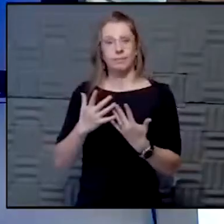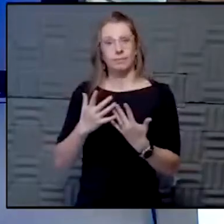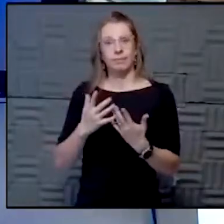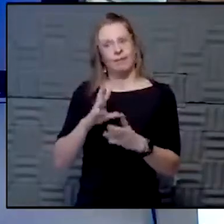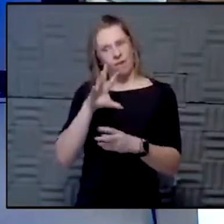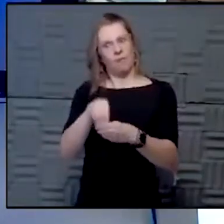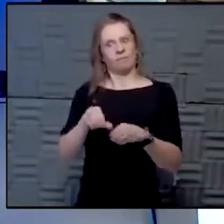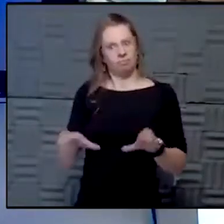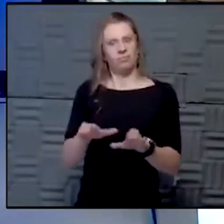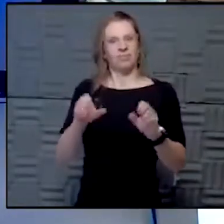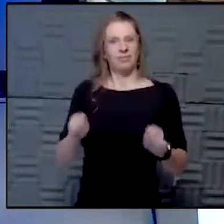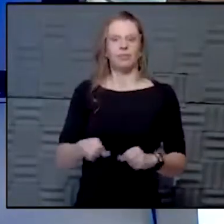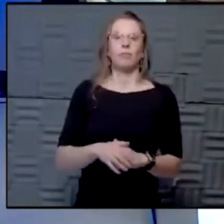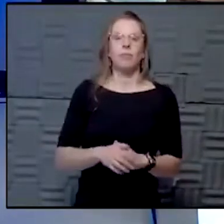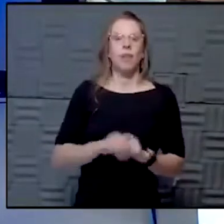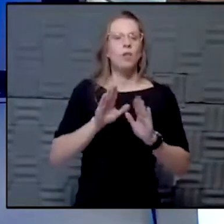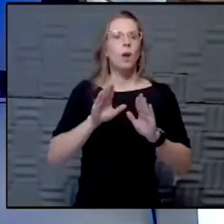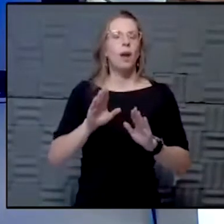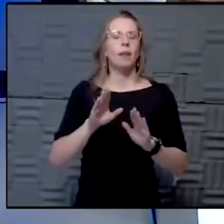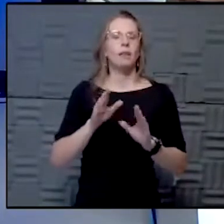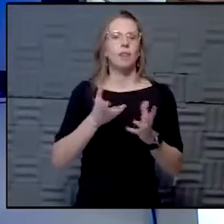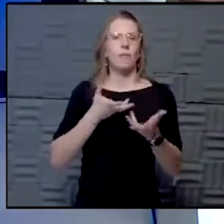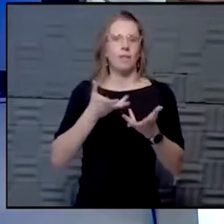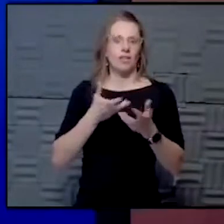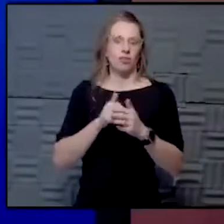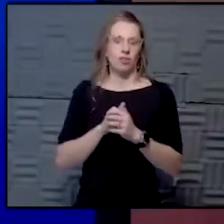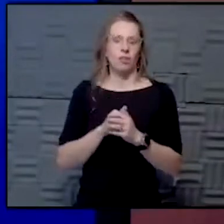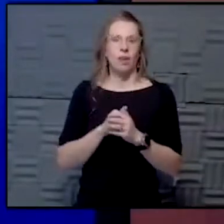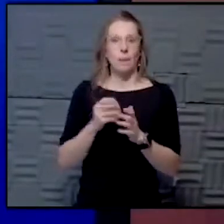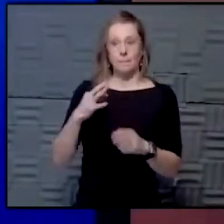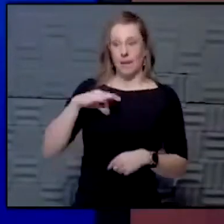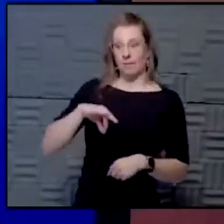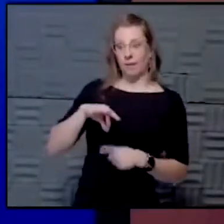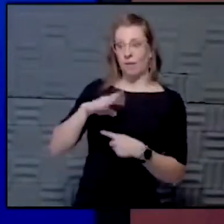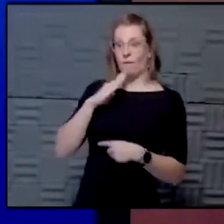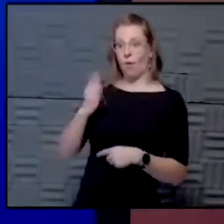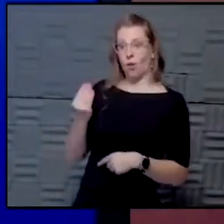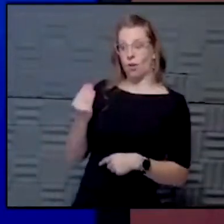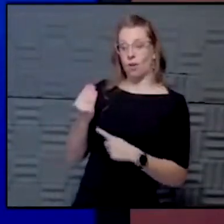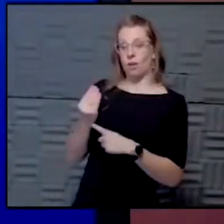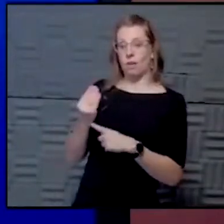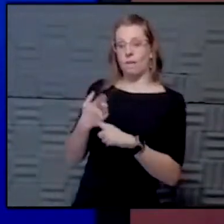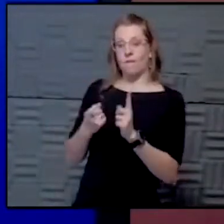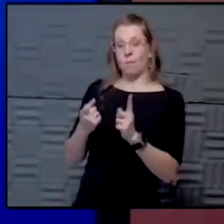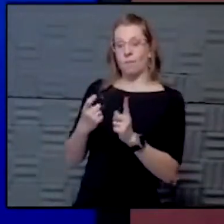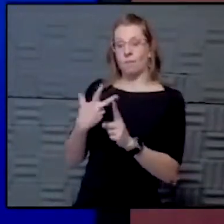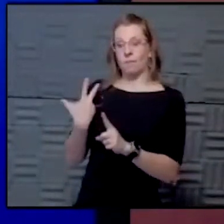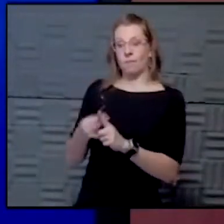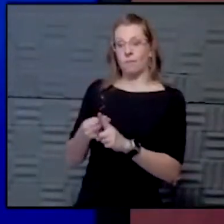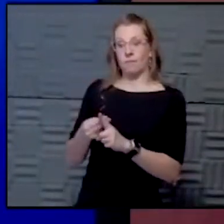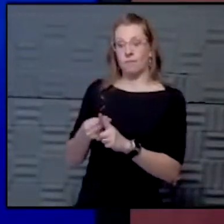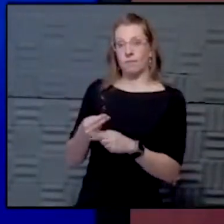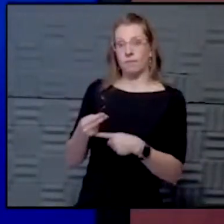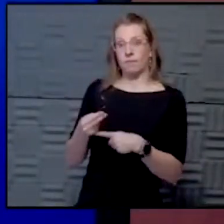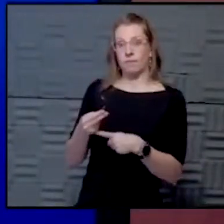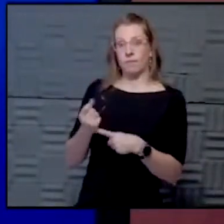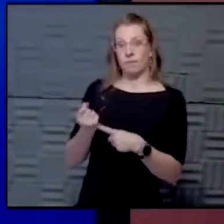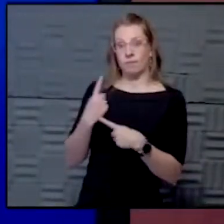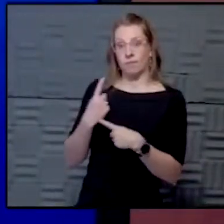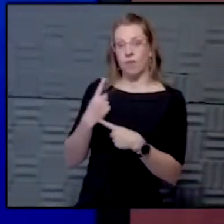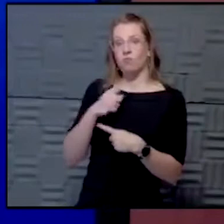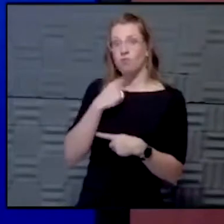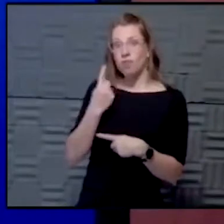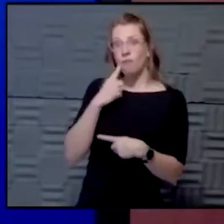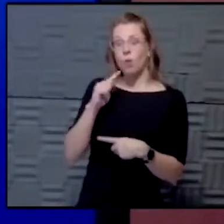great conversation to really have maybe more in depth the benefits to a 14-year-old from getting the vaccine, because I think we're all aware the risk